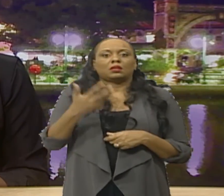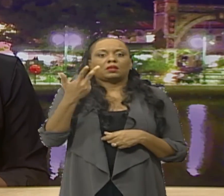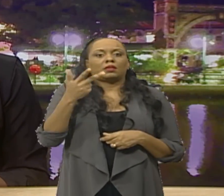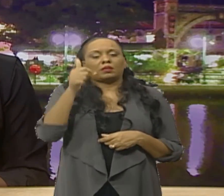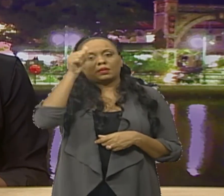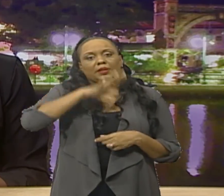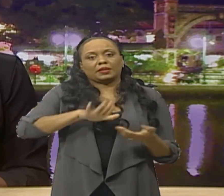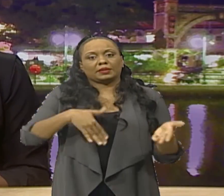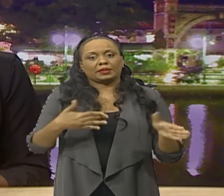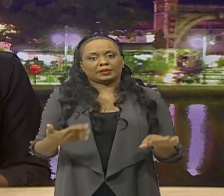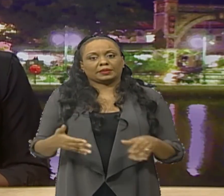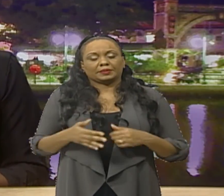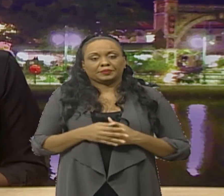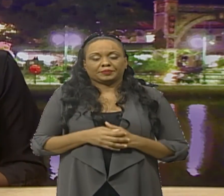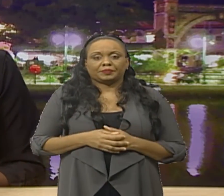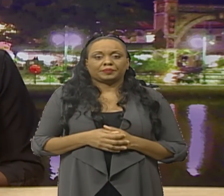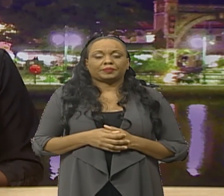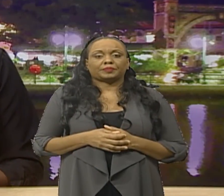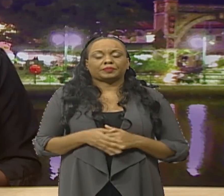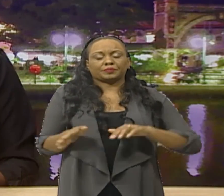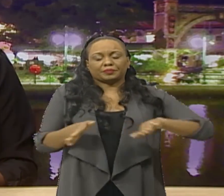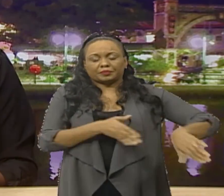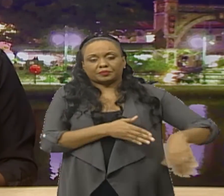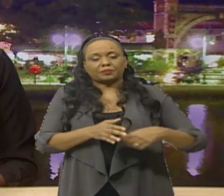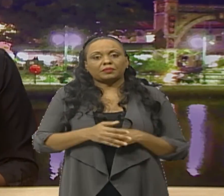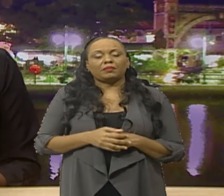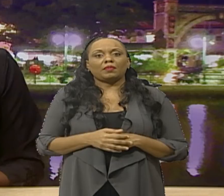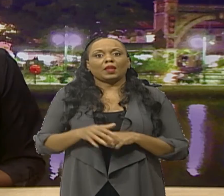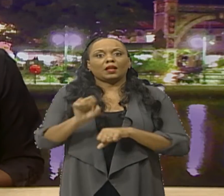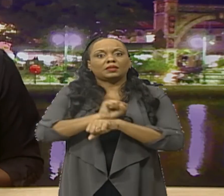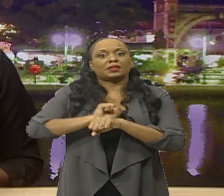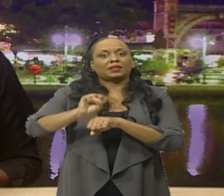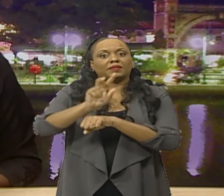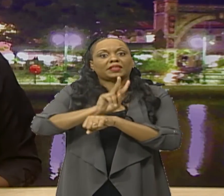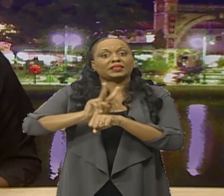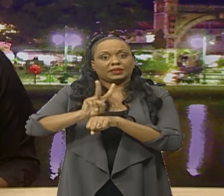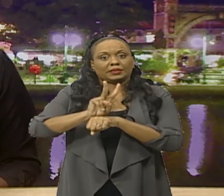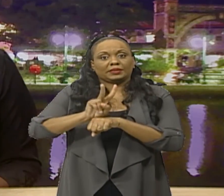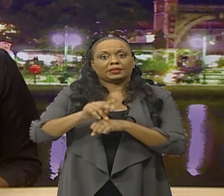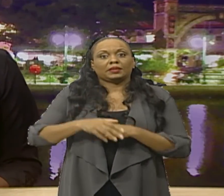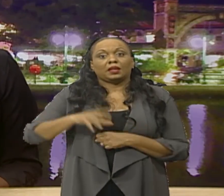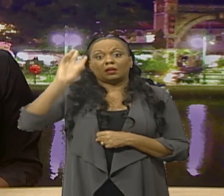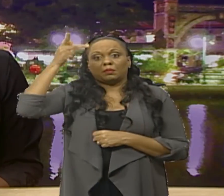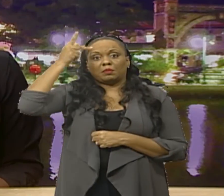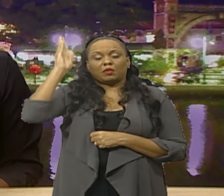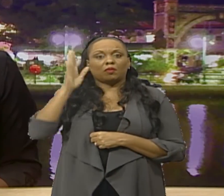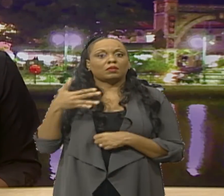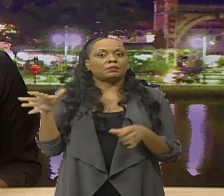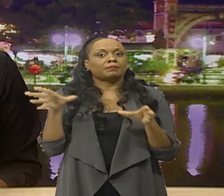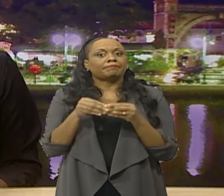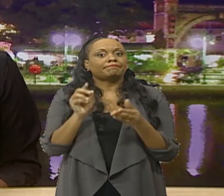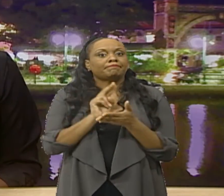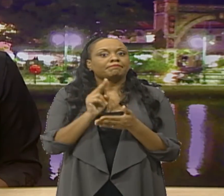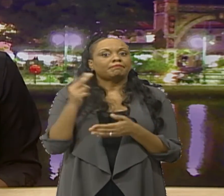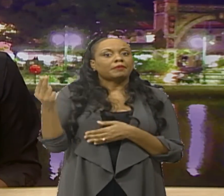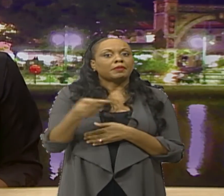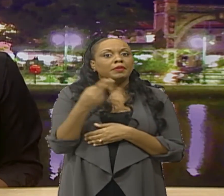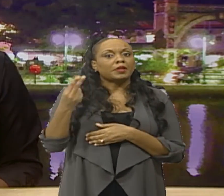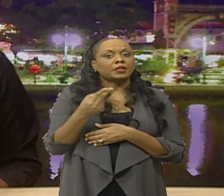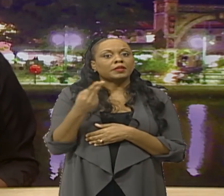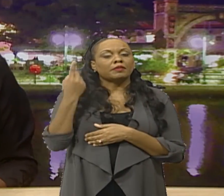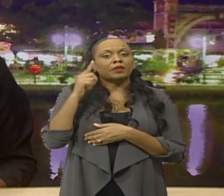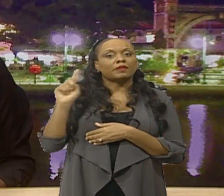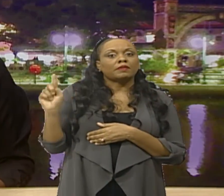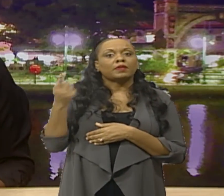dead. Over to St. Vincent and the Grenadines now, where the Parliament is to meet on Thursday for the first reading of